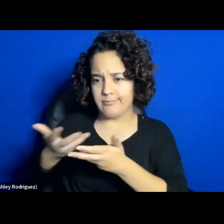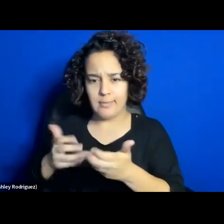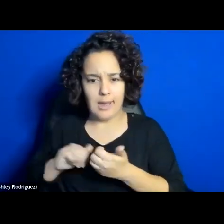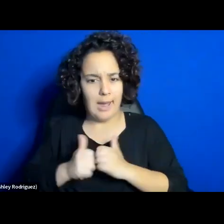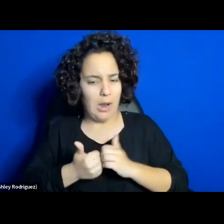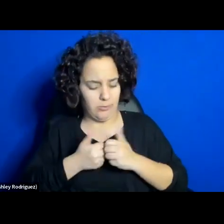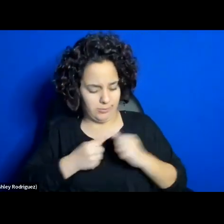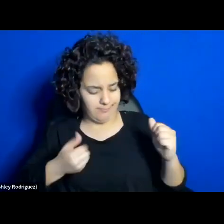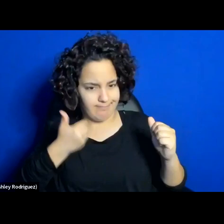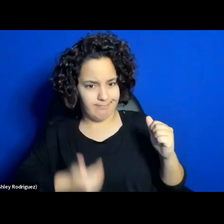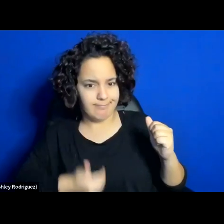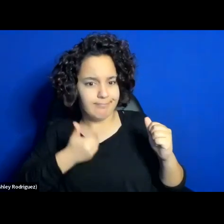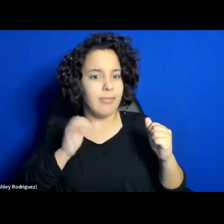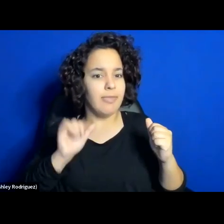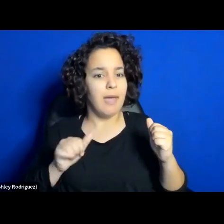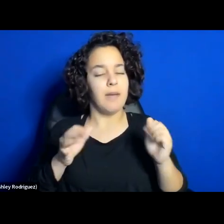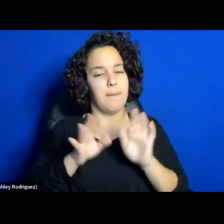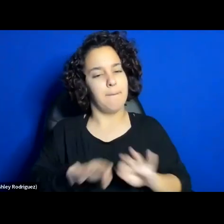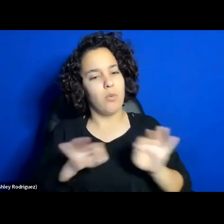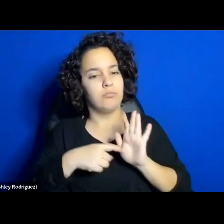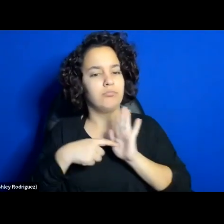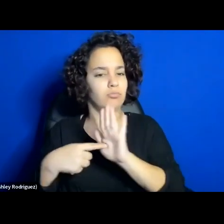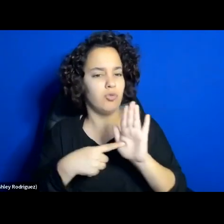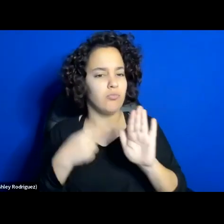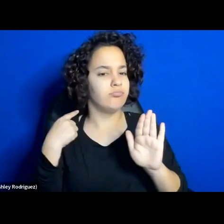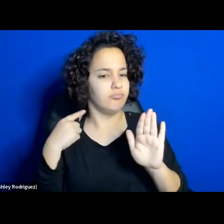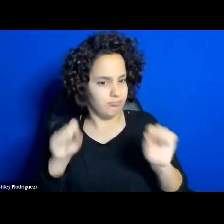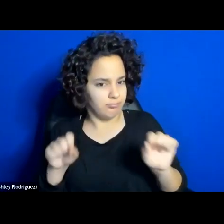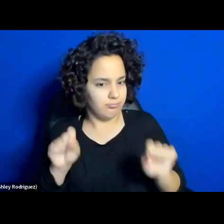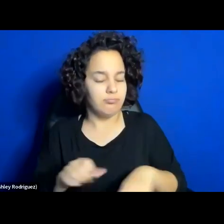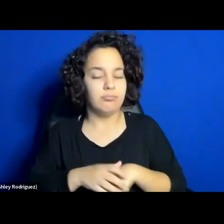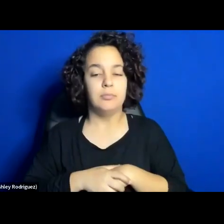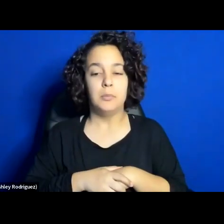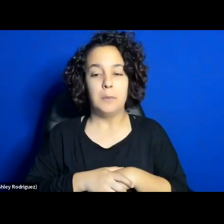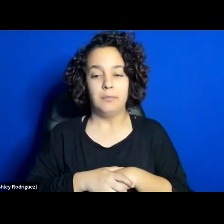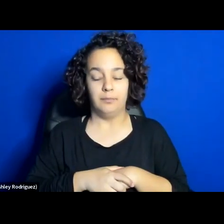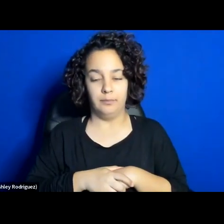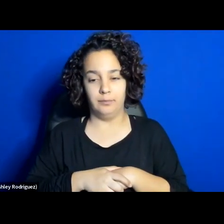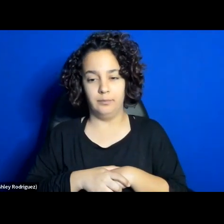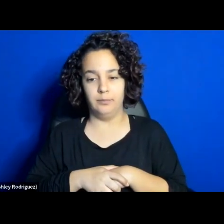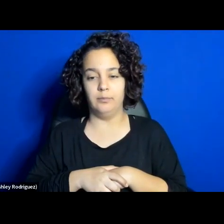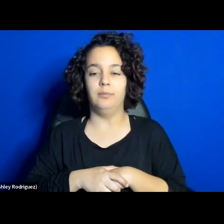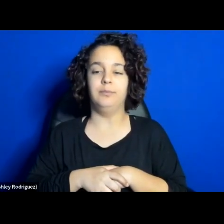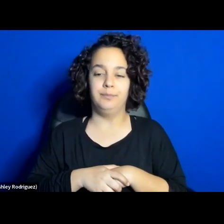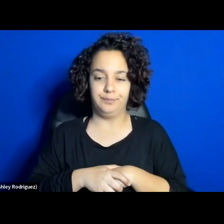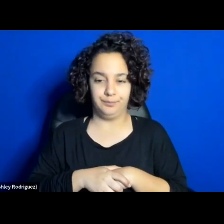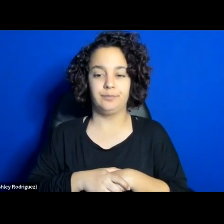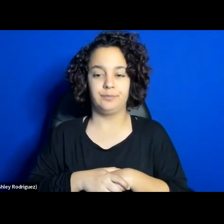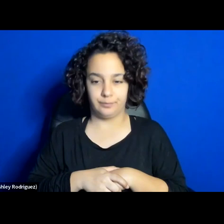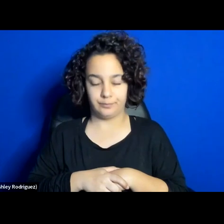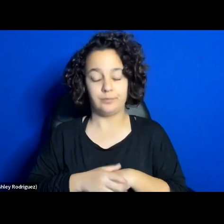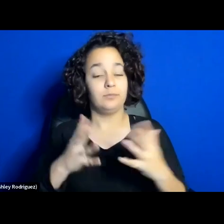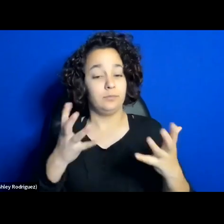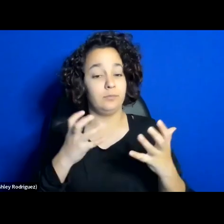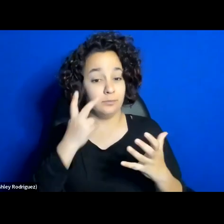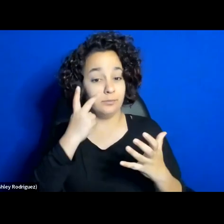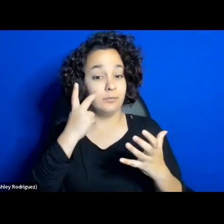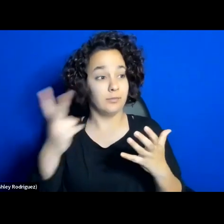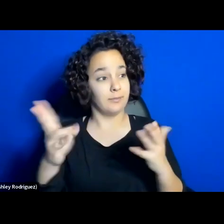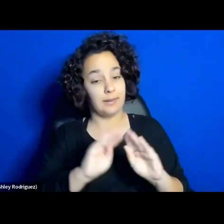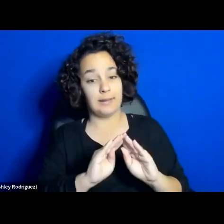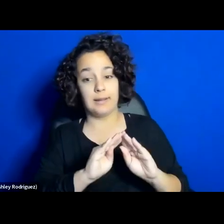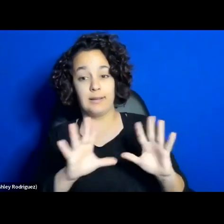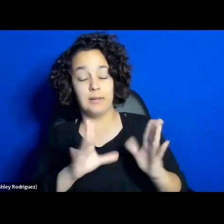now has a rich repertoire of realistic confrontational theater, presenting a vivid and truthful depiction of the religious